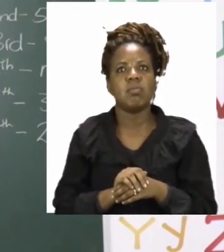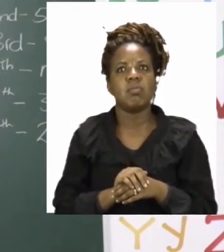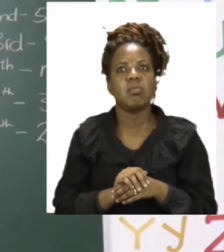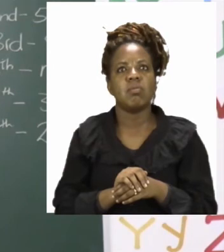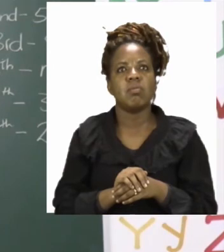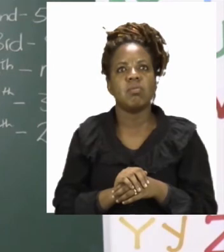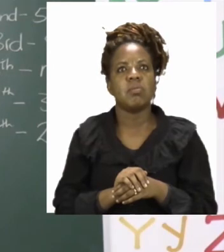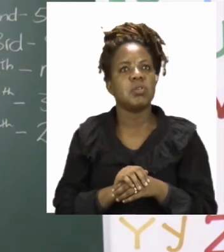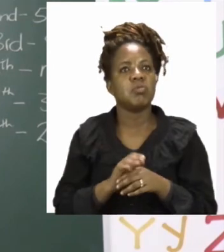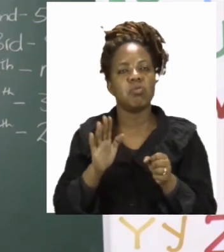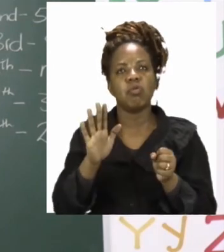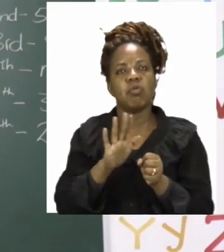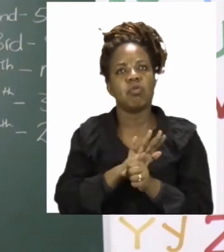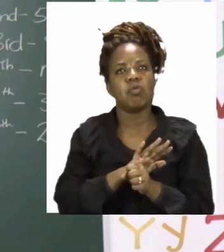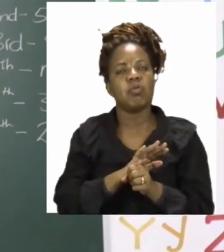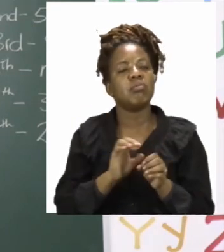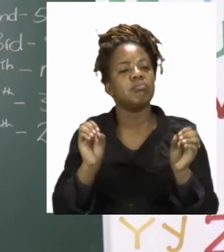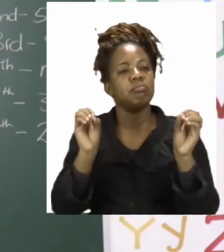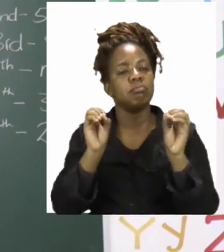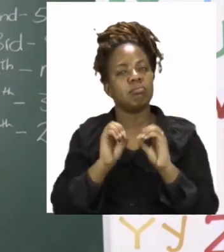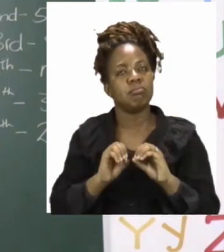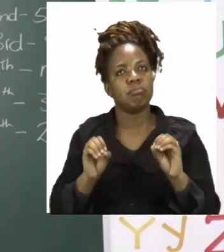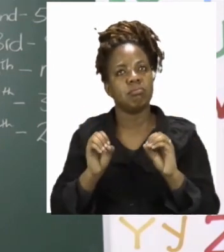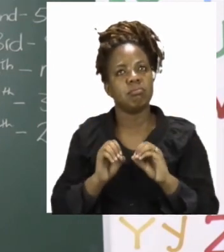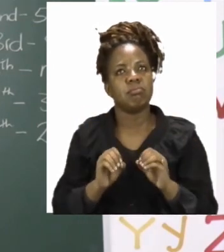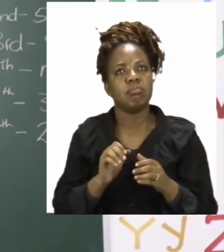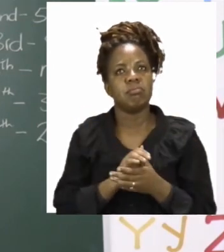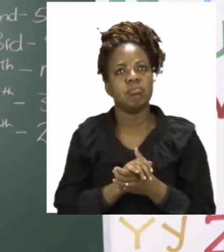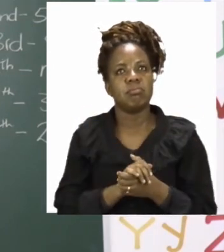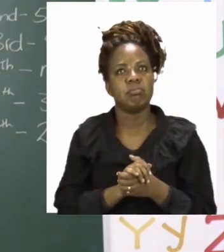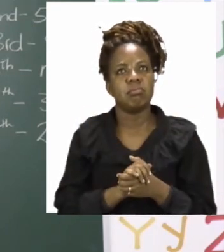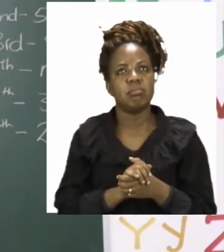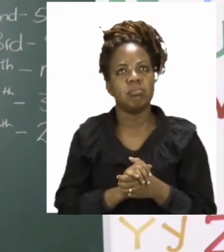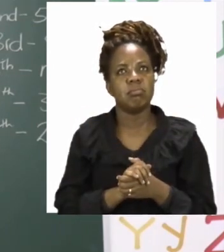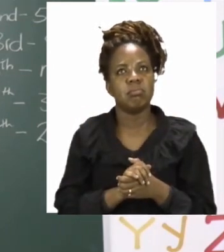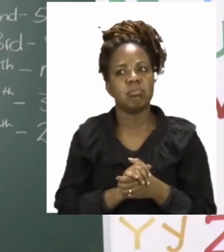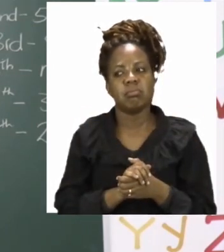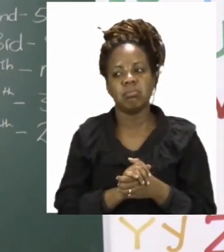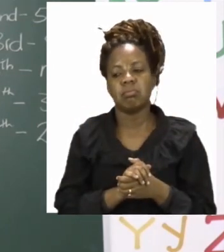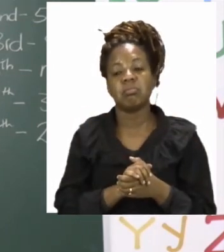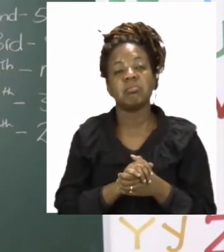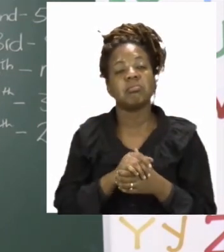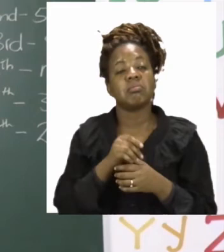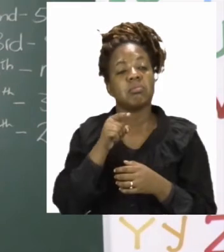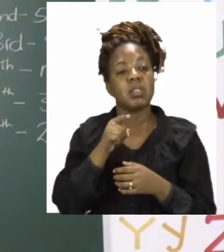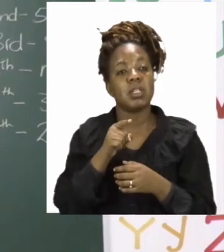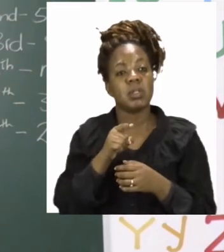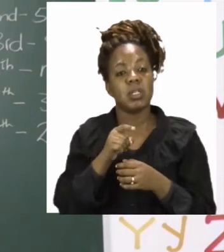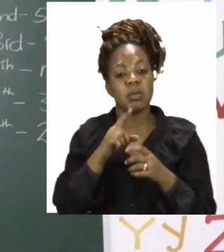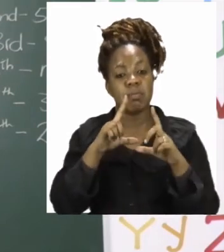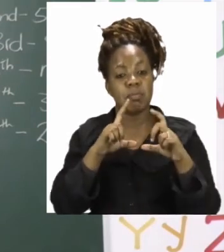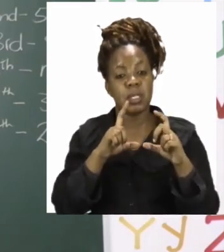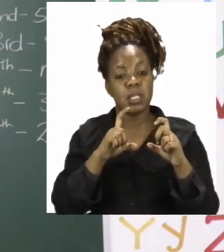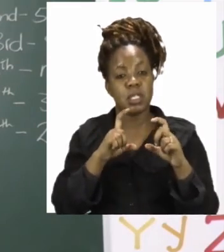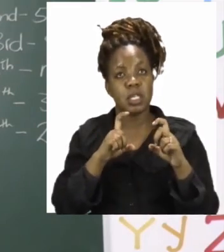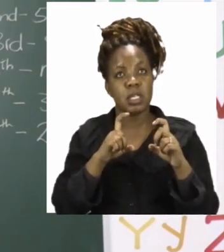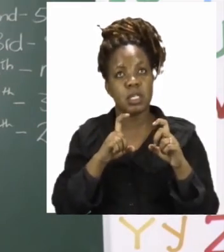way across. So, is this 1 liter more or less than the